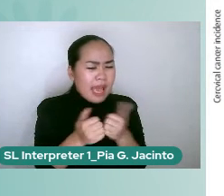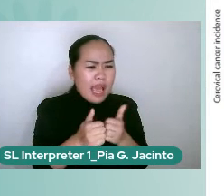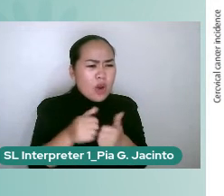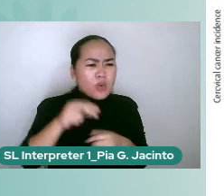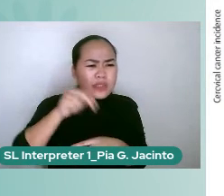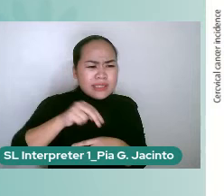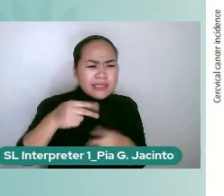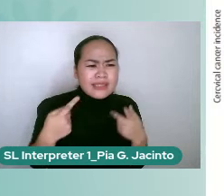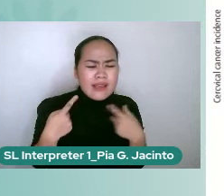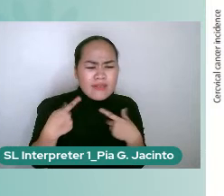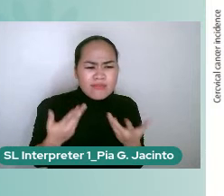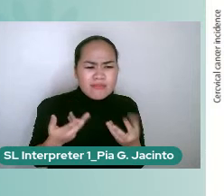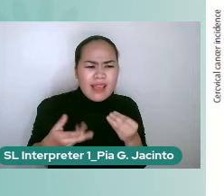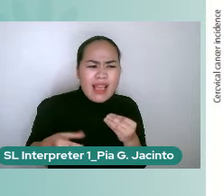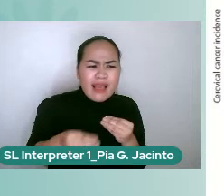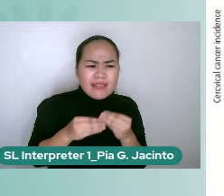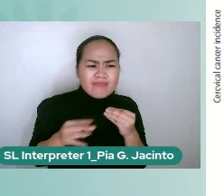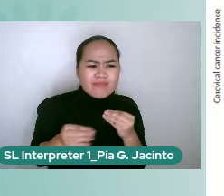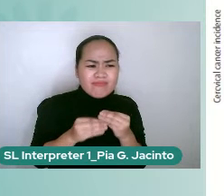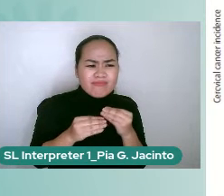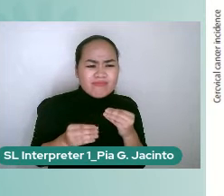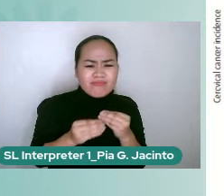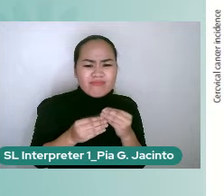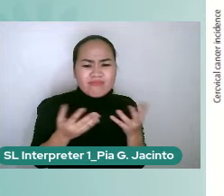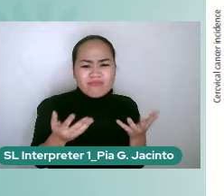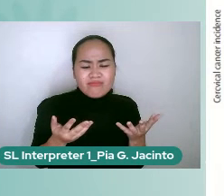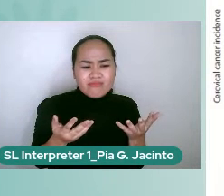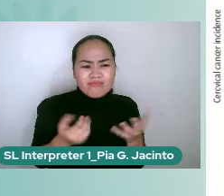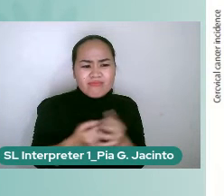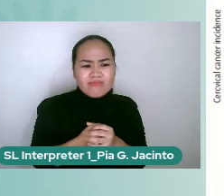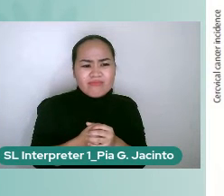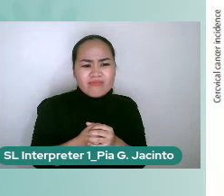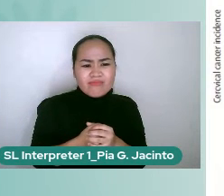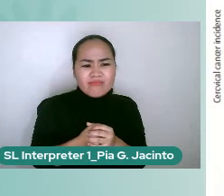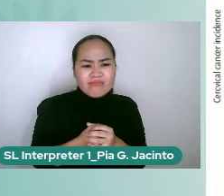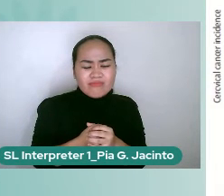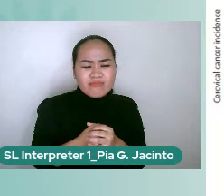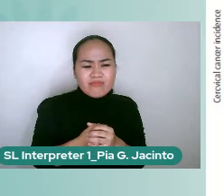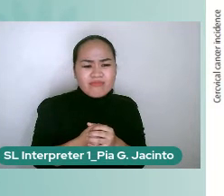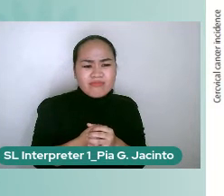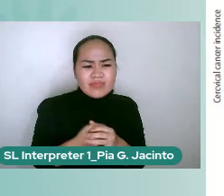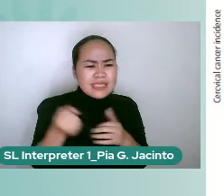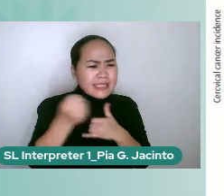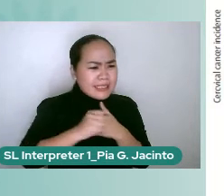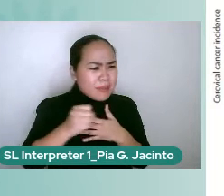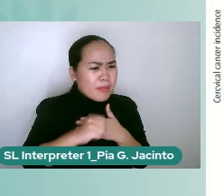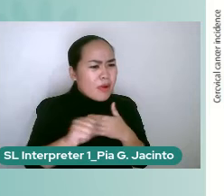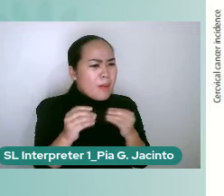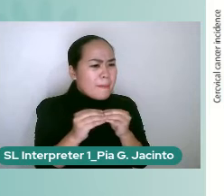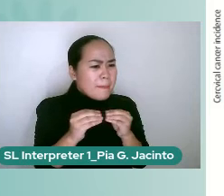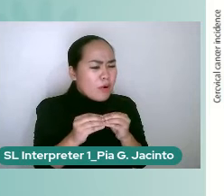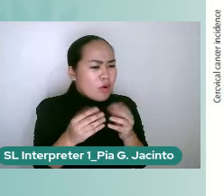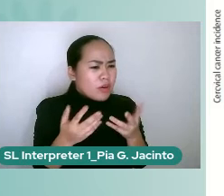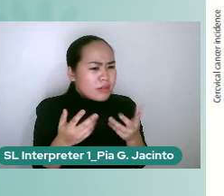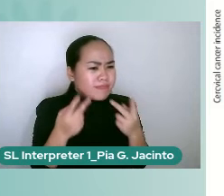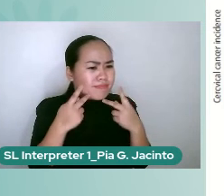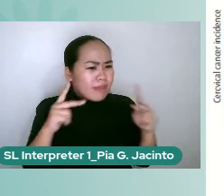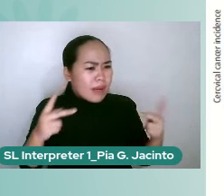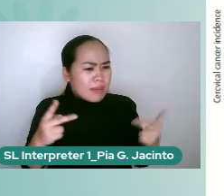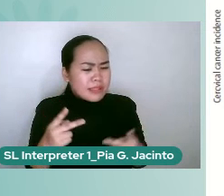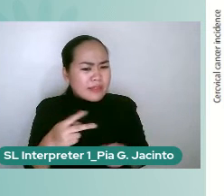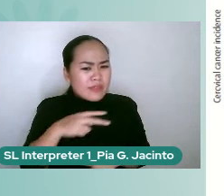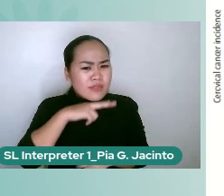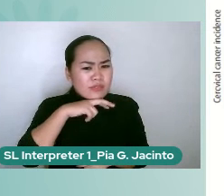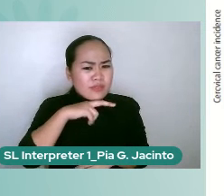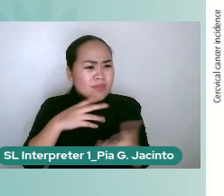we add on screening to the simple public health intervention of vaccination, we can see, in fact,